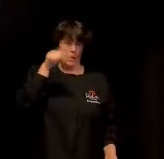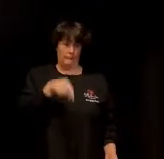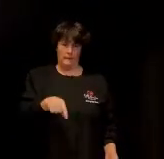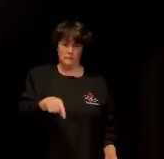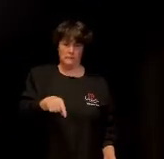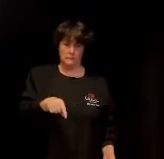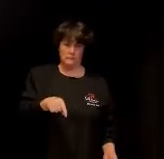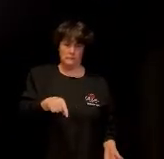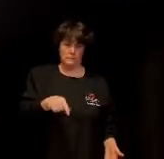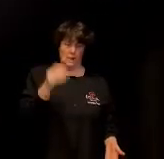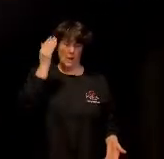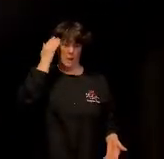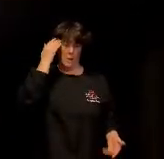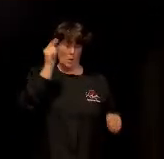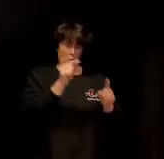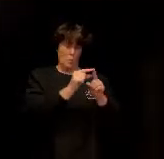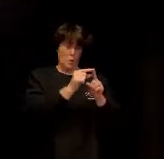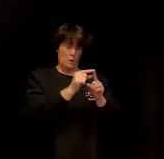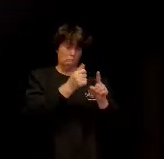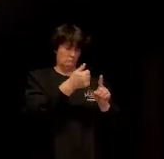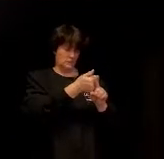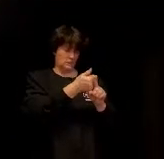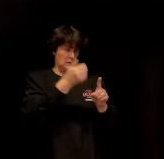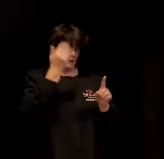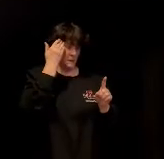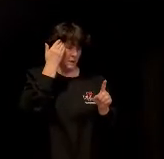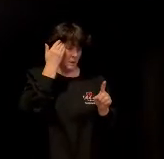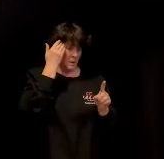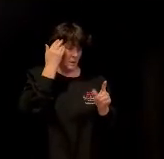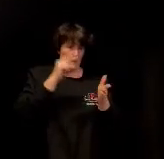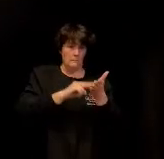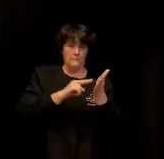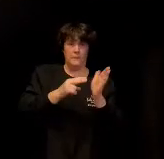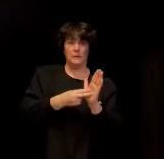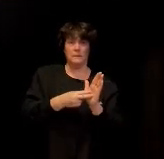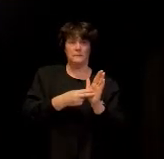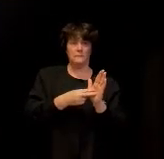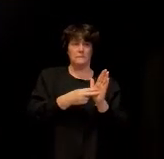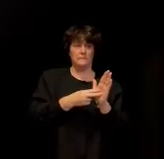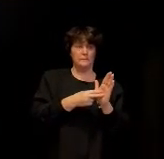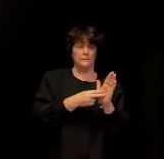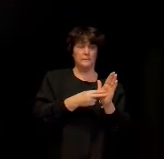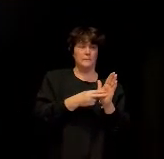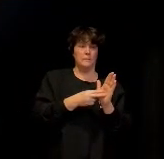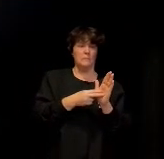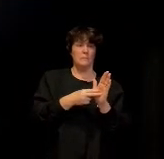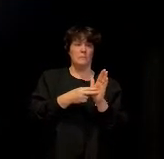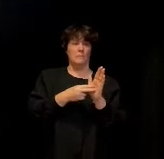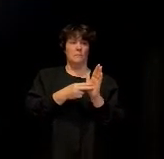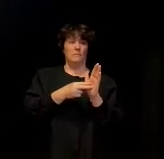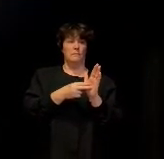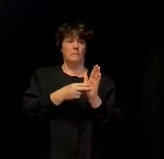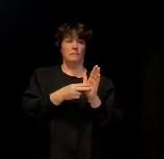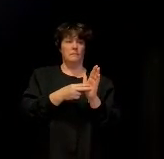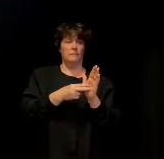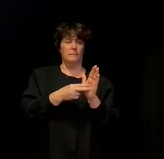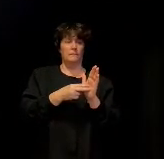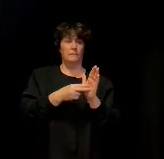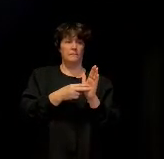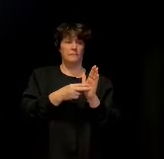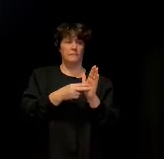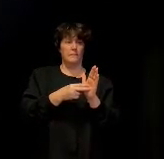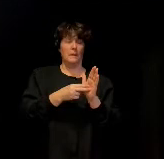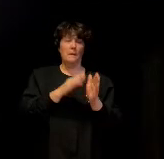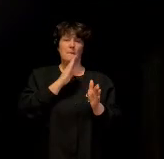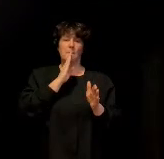word know right here, it actually means this. It means to, the word know means to be cognizant or